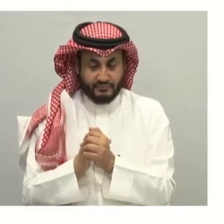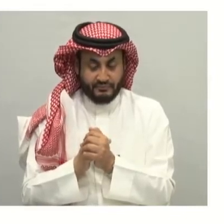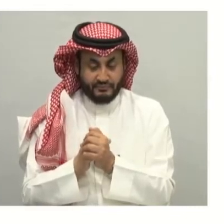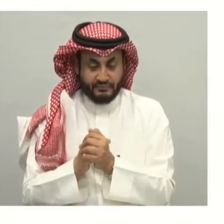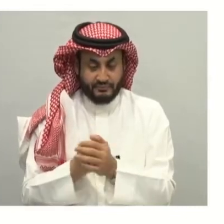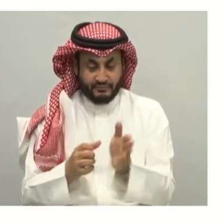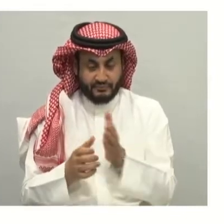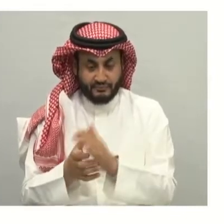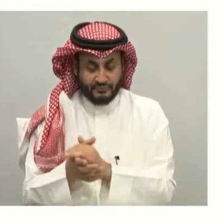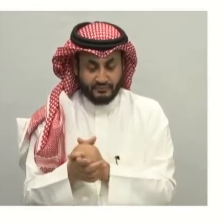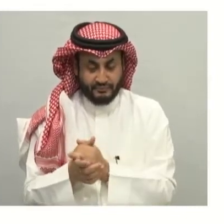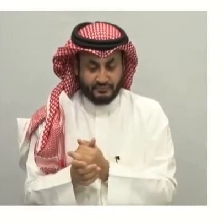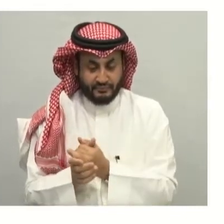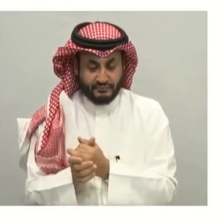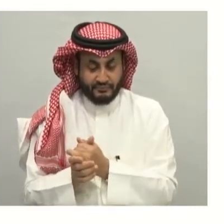Number two,